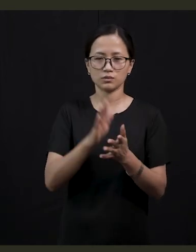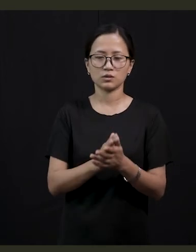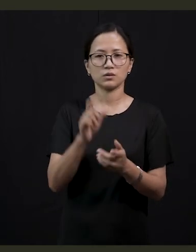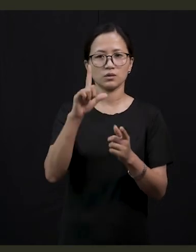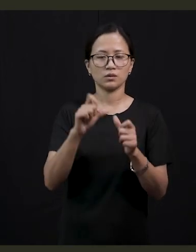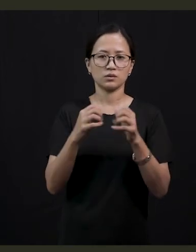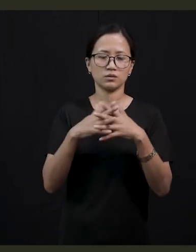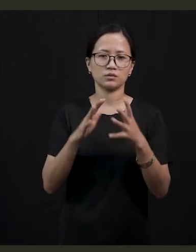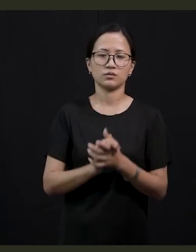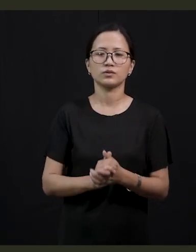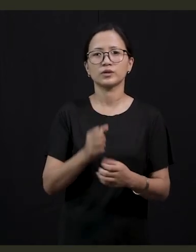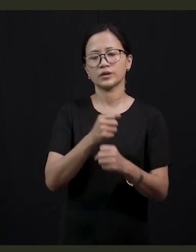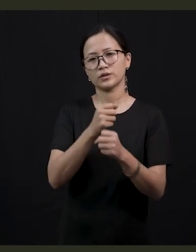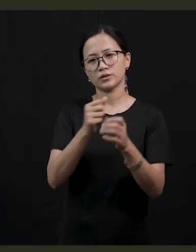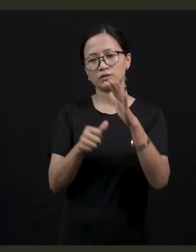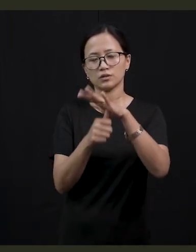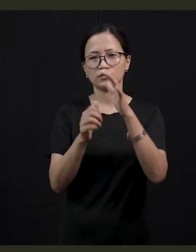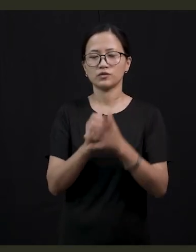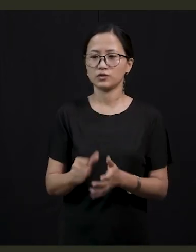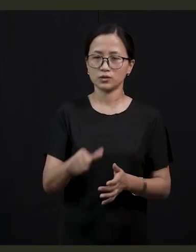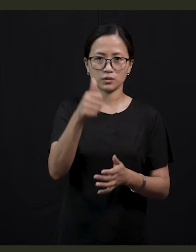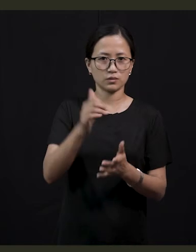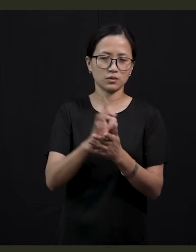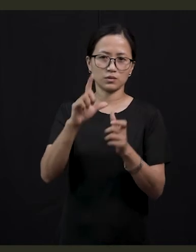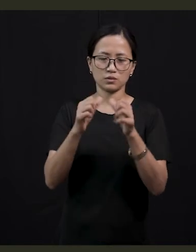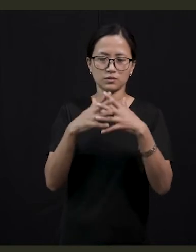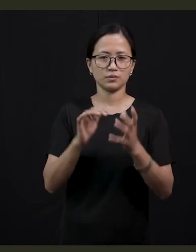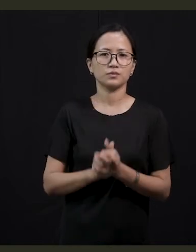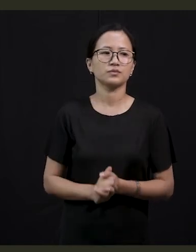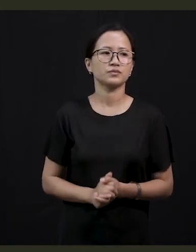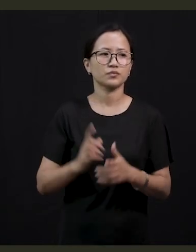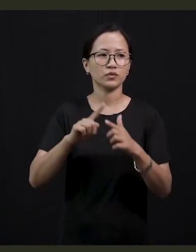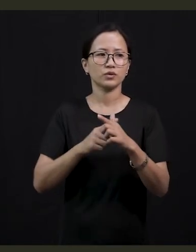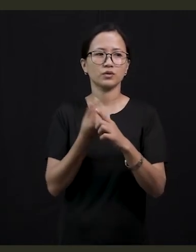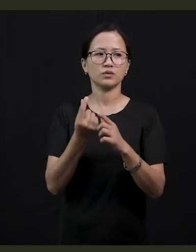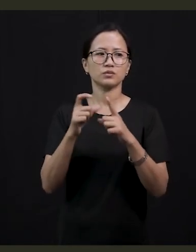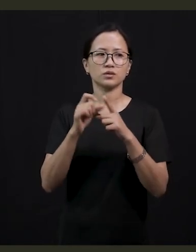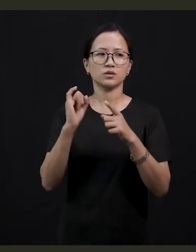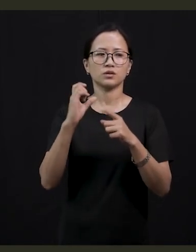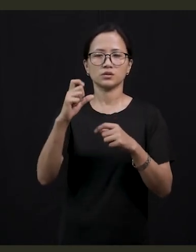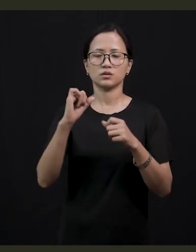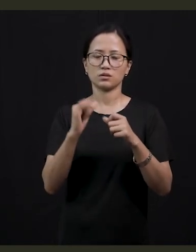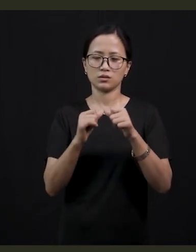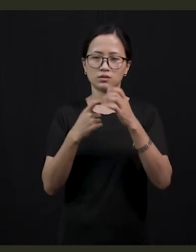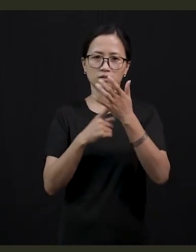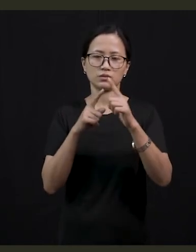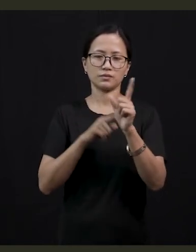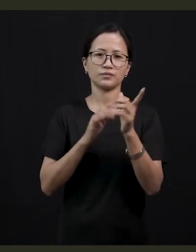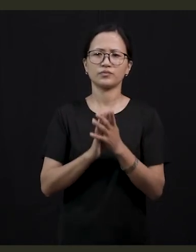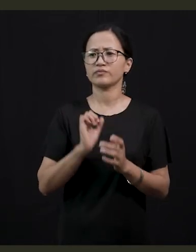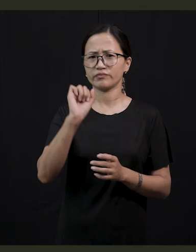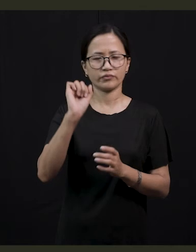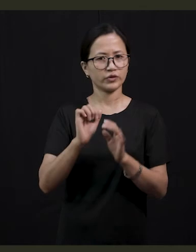the governor. Then comes your judiciary. Now judiciary is, all states will have their own